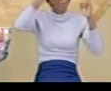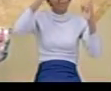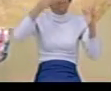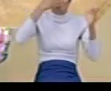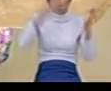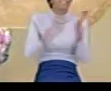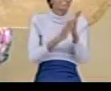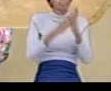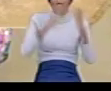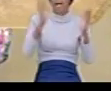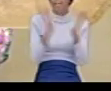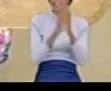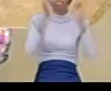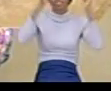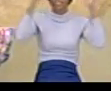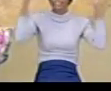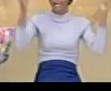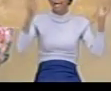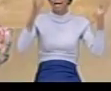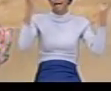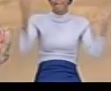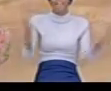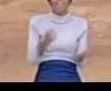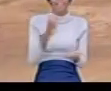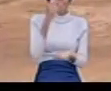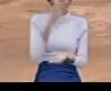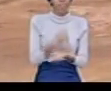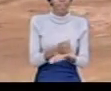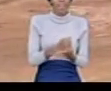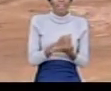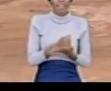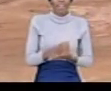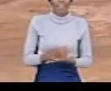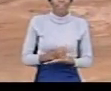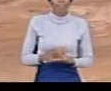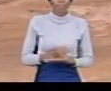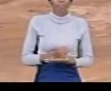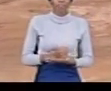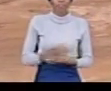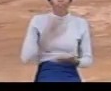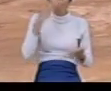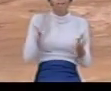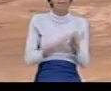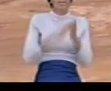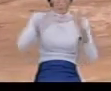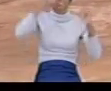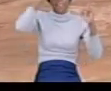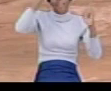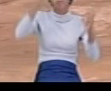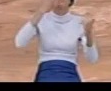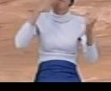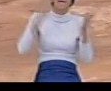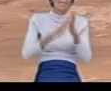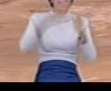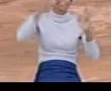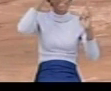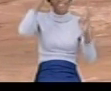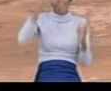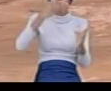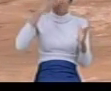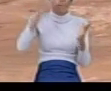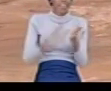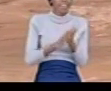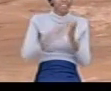him, praise him. Hallelujah, amen. Praise him, praise him, praise